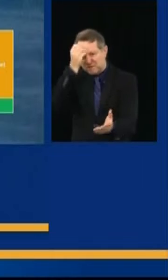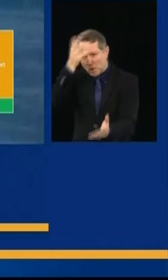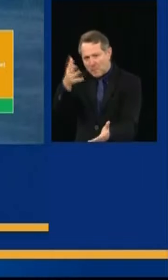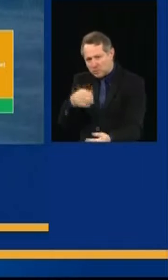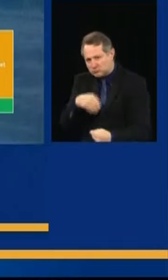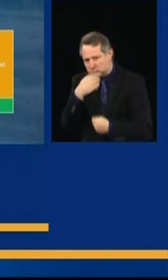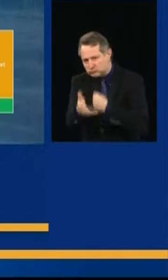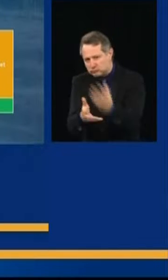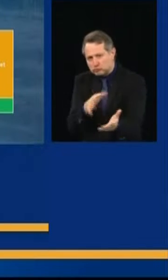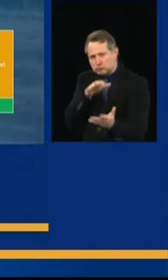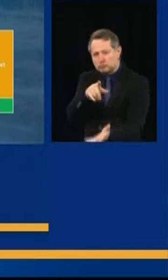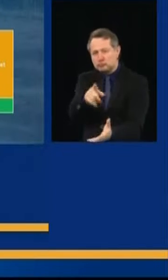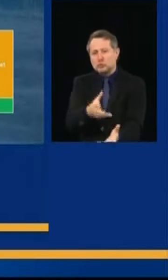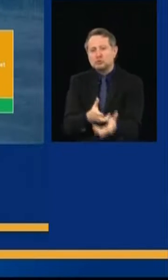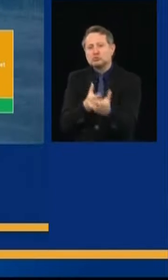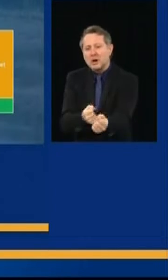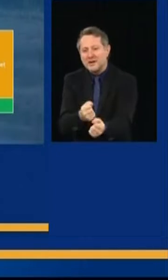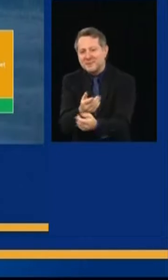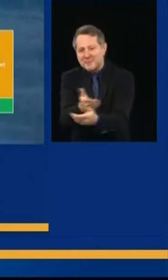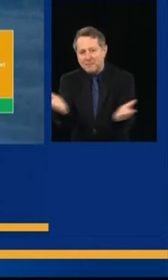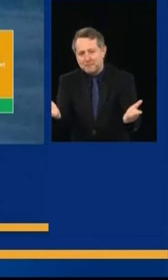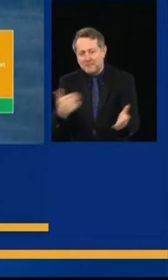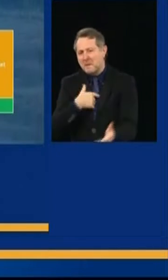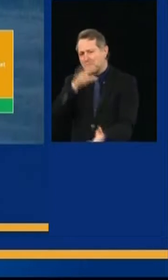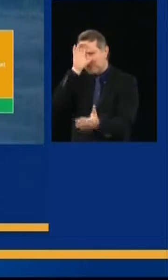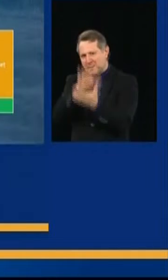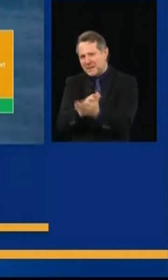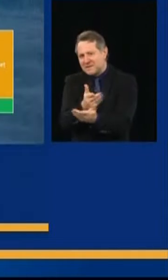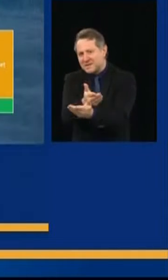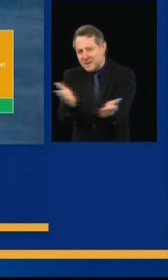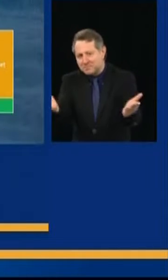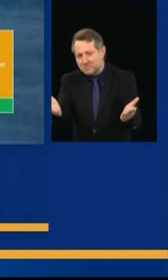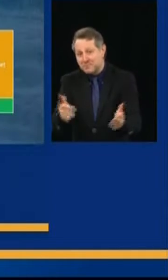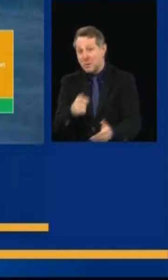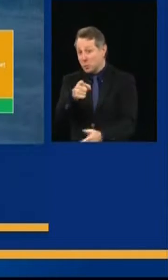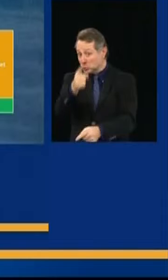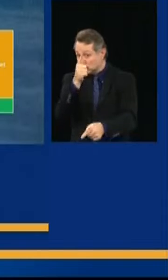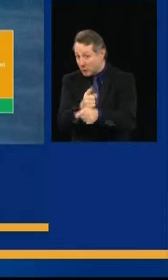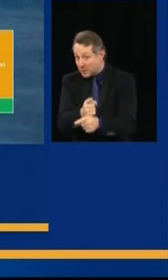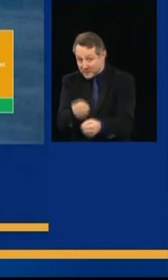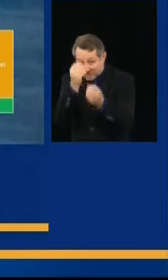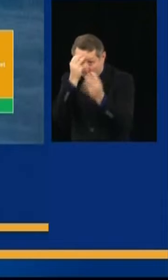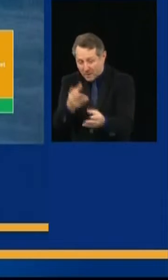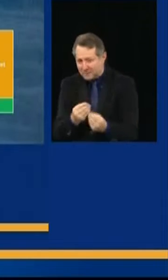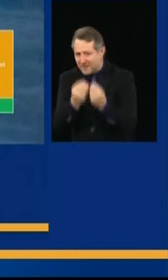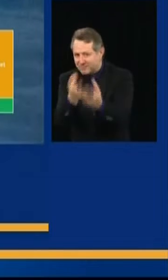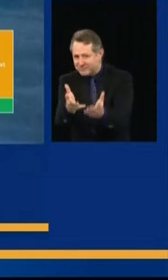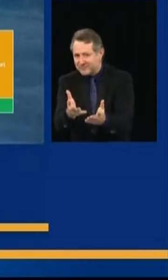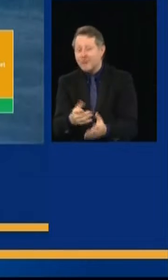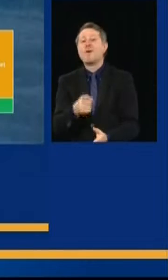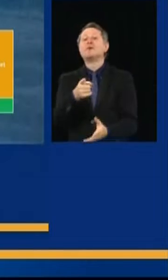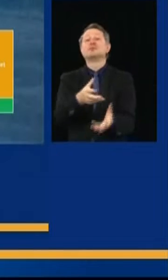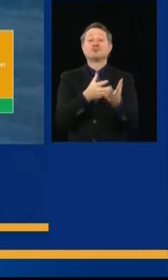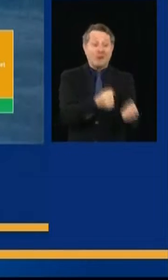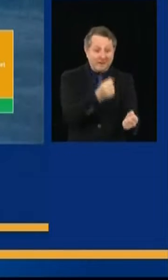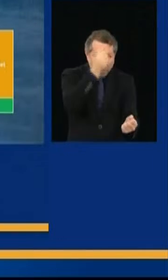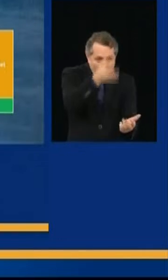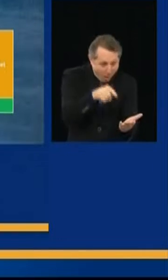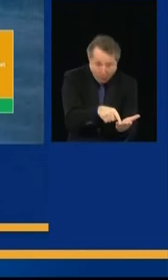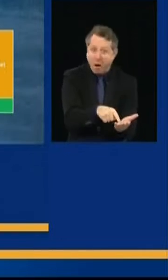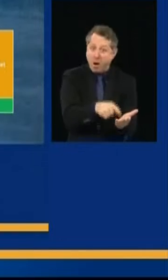in the people, and I believe when they have the right information and they trust the information and they know the information is actually factual,